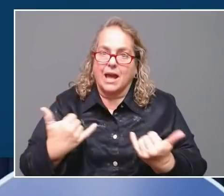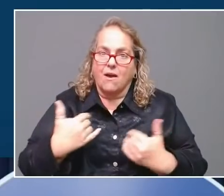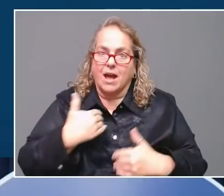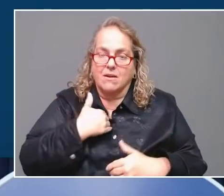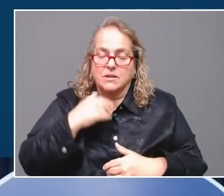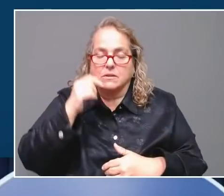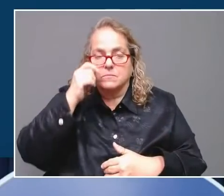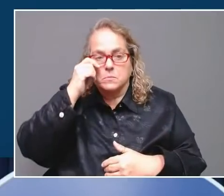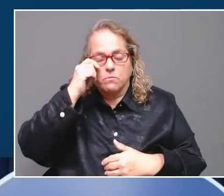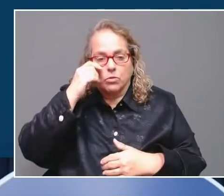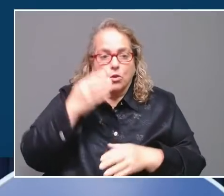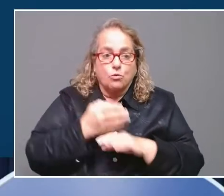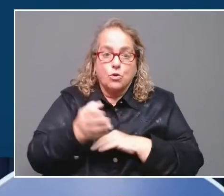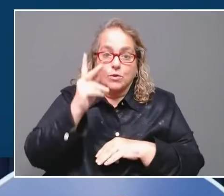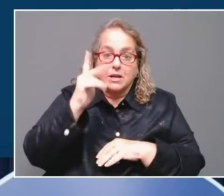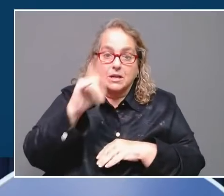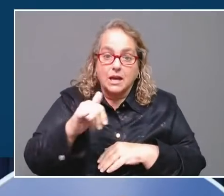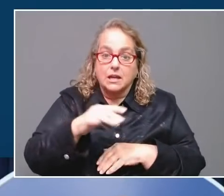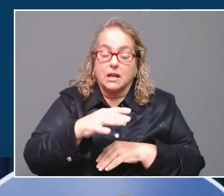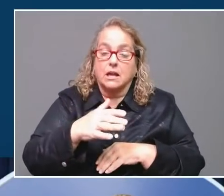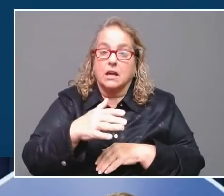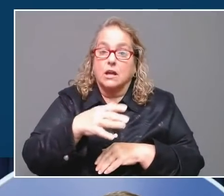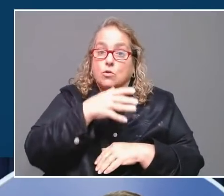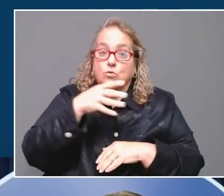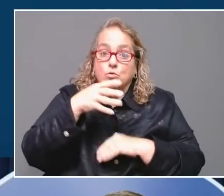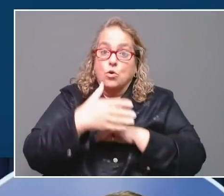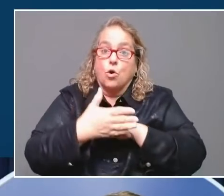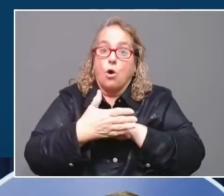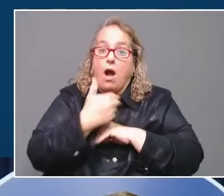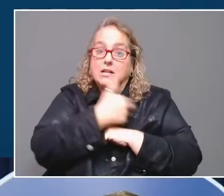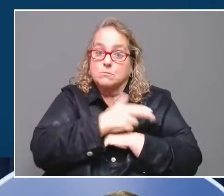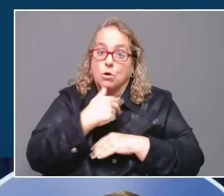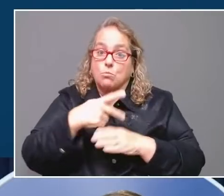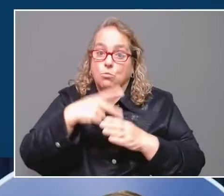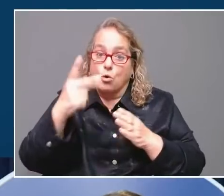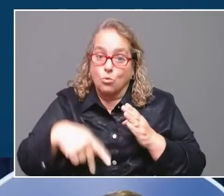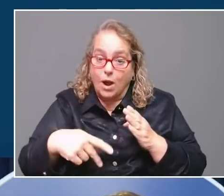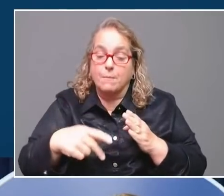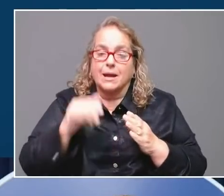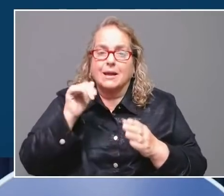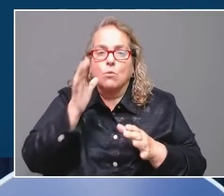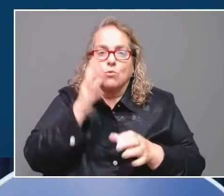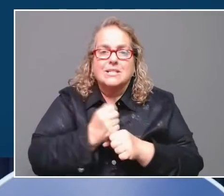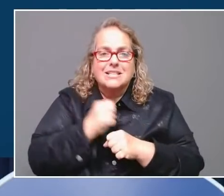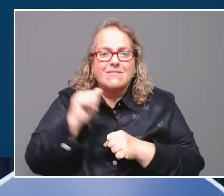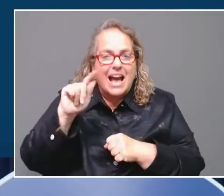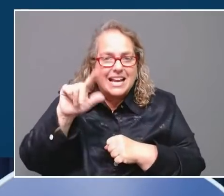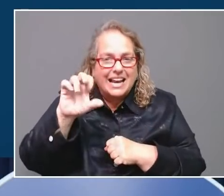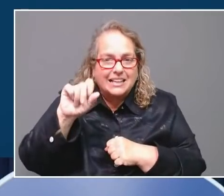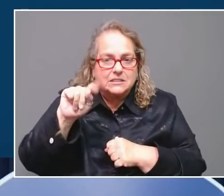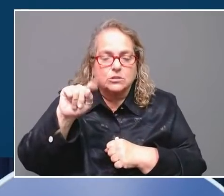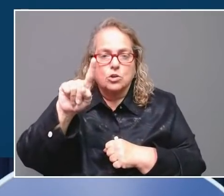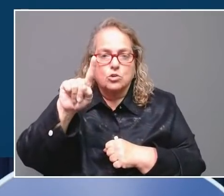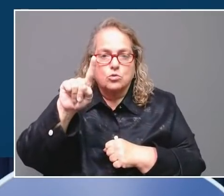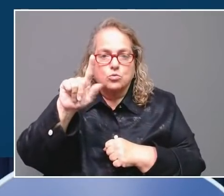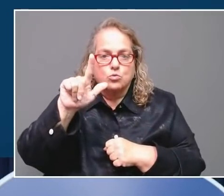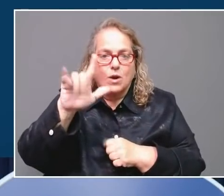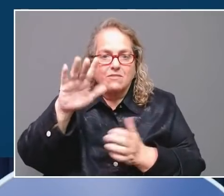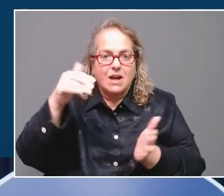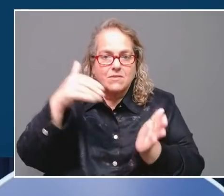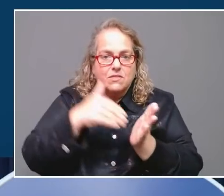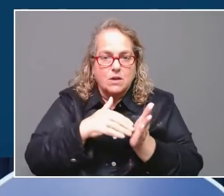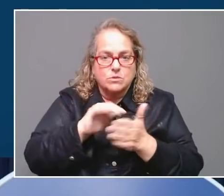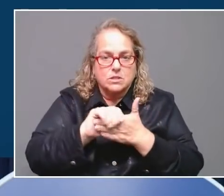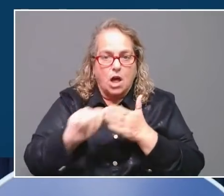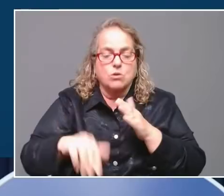Loan Program, eligible hospitals can receive at least $25,000 and up to $1 million per facility with